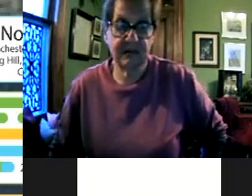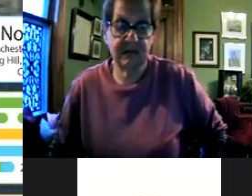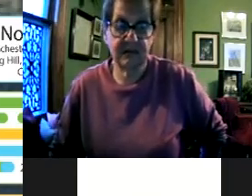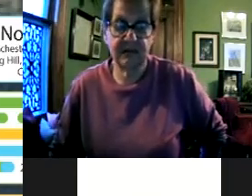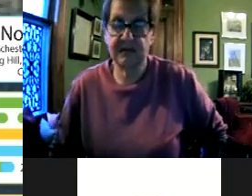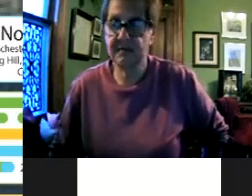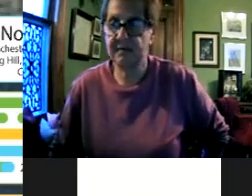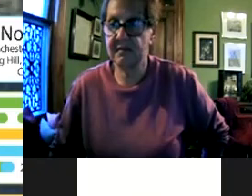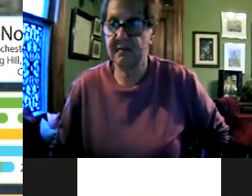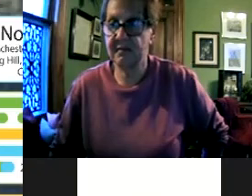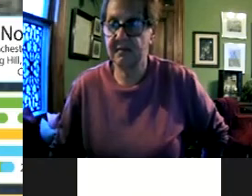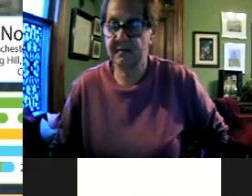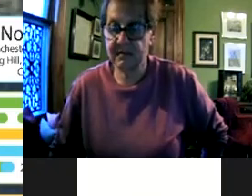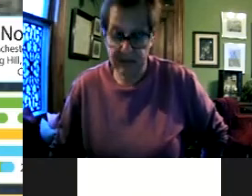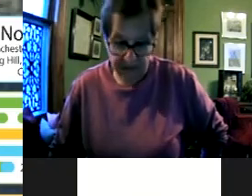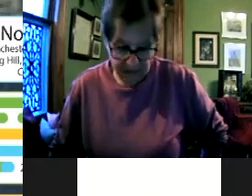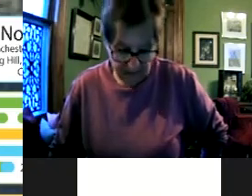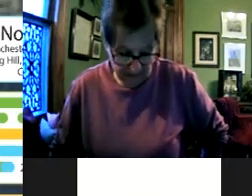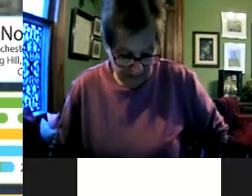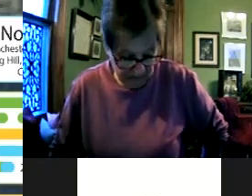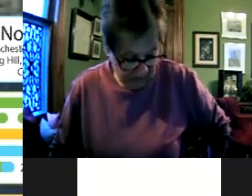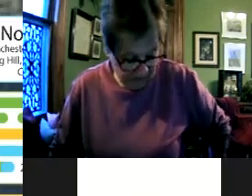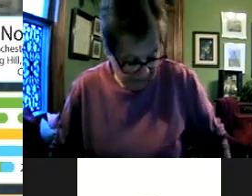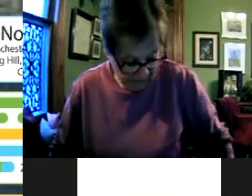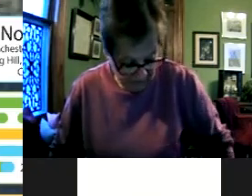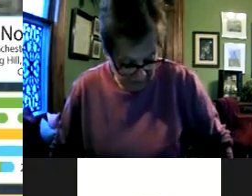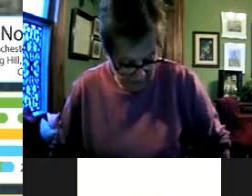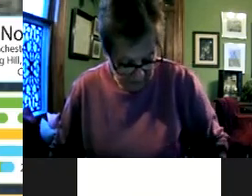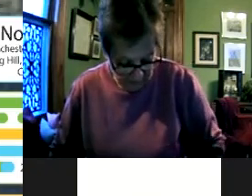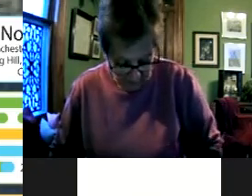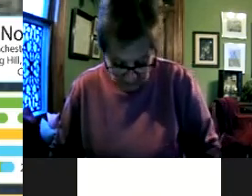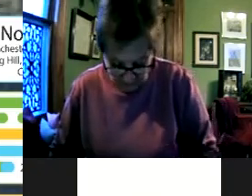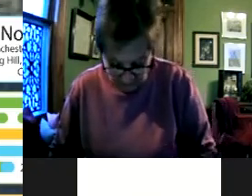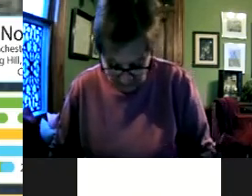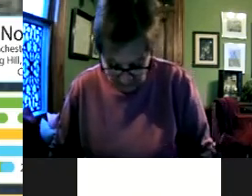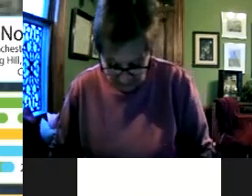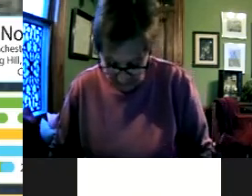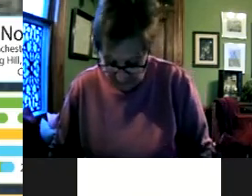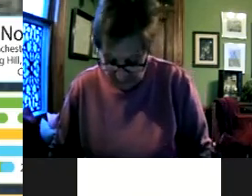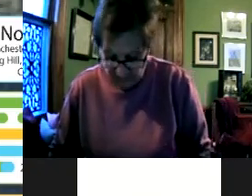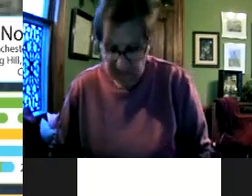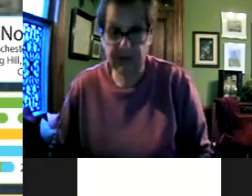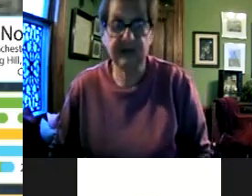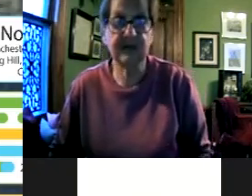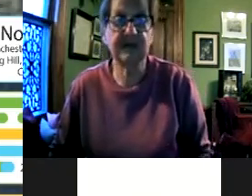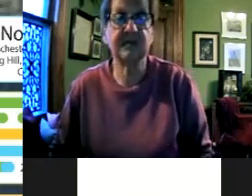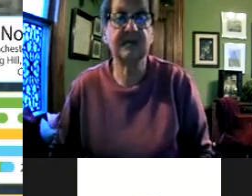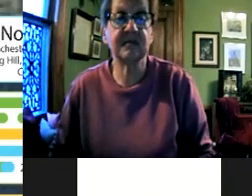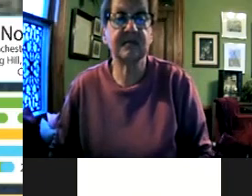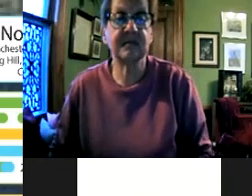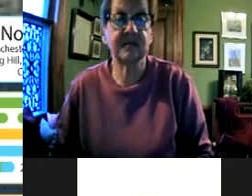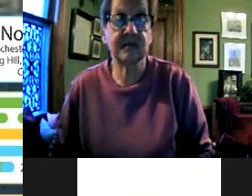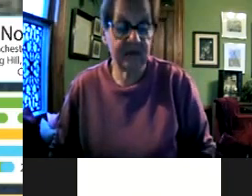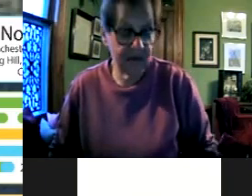you get into the neighborhood, and where we can do our neighbor way. So there will not be any bike lanes on North Ave. All right, I just wanted to make sure,